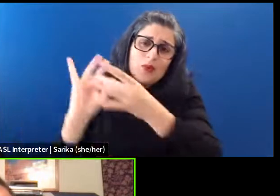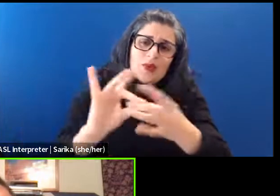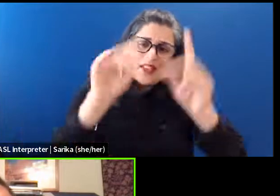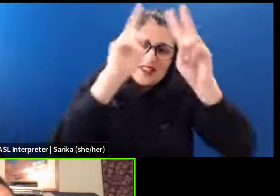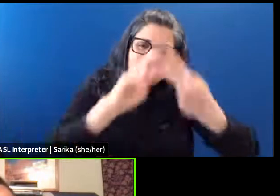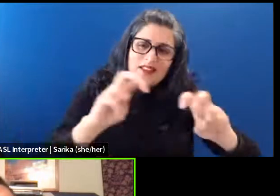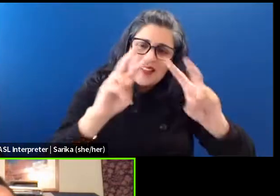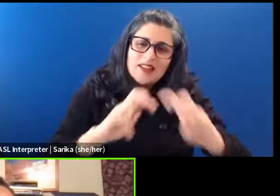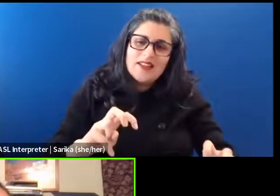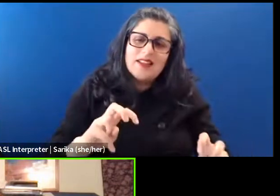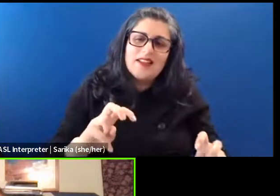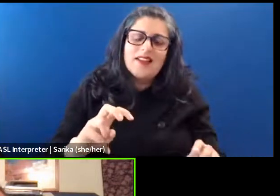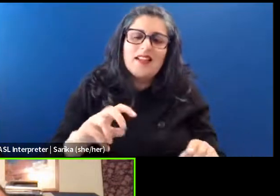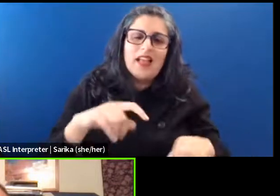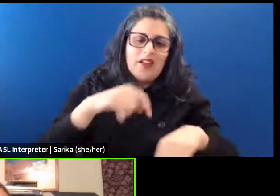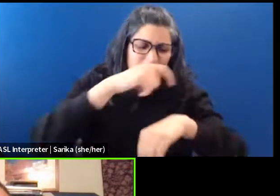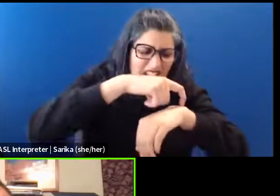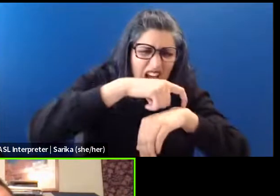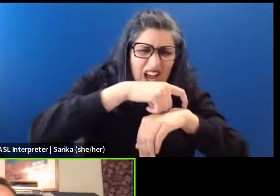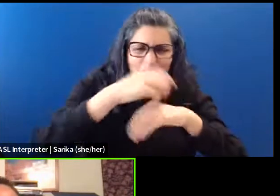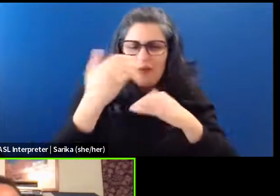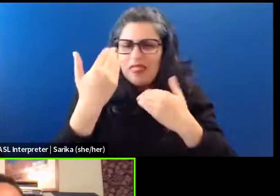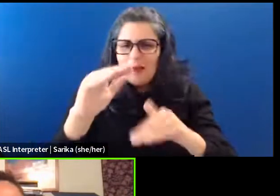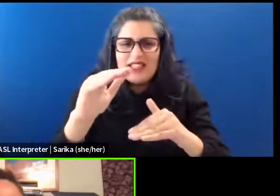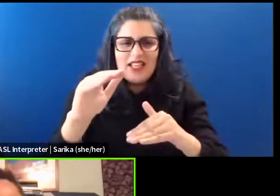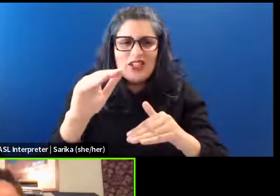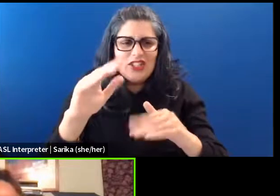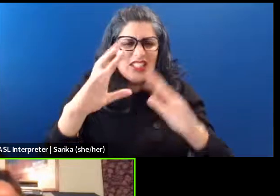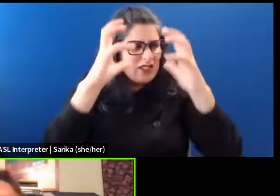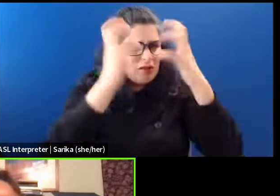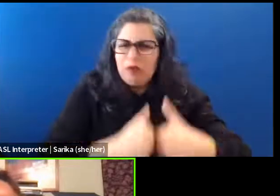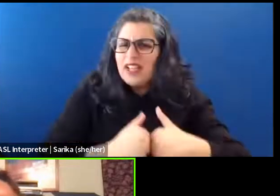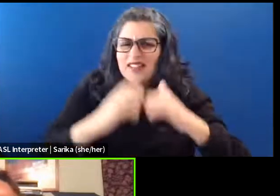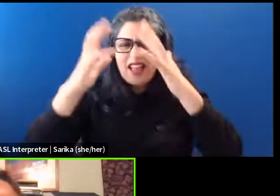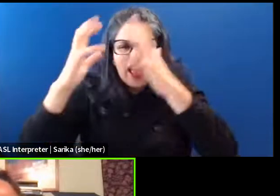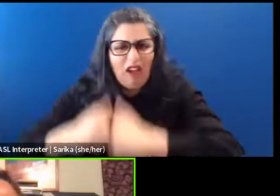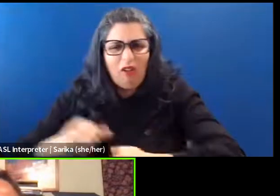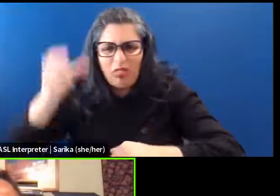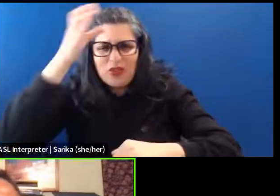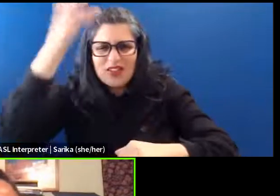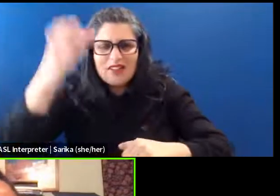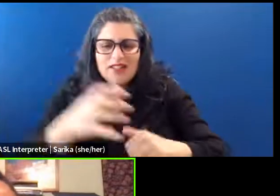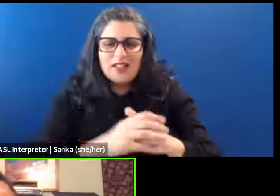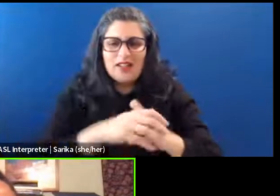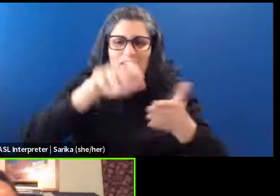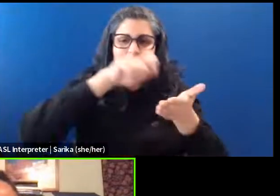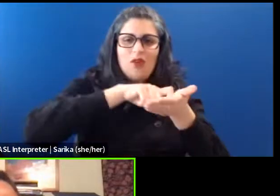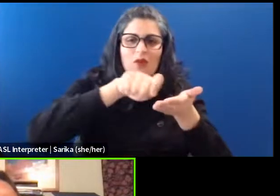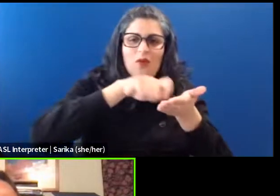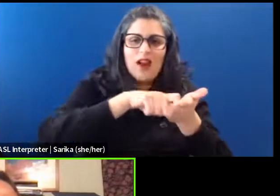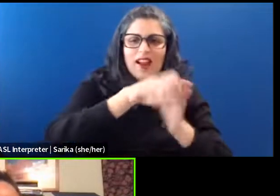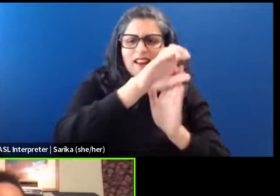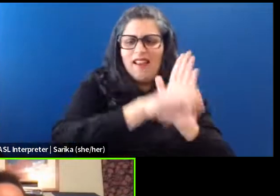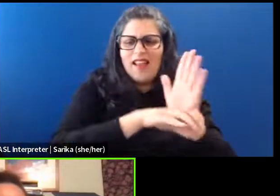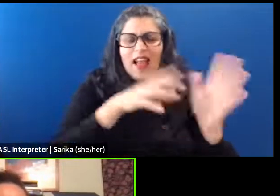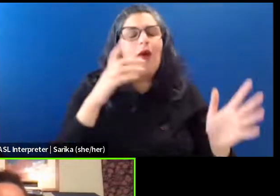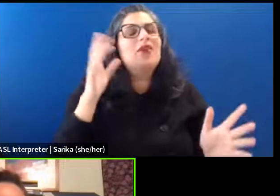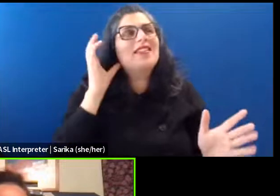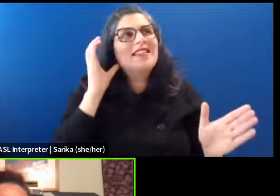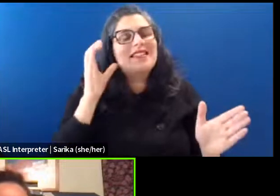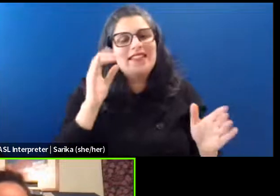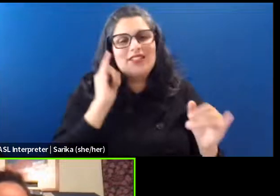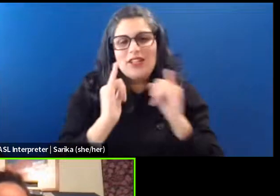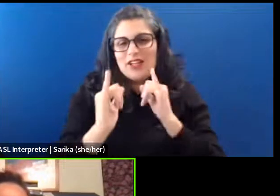delusions of time and limitation and, you know, this writing of the Constitution. I was listening to an interview that